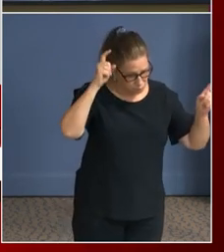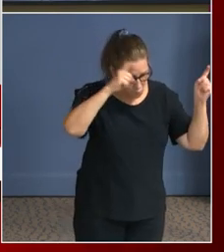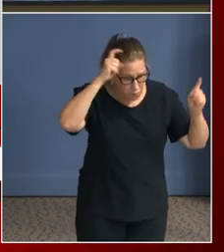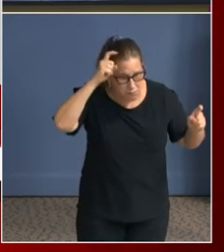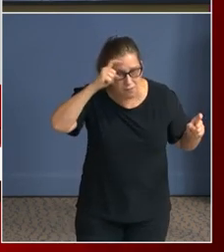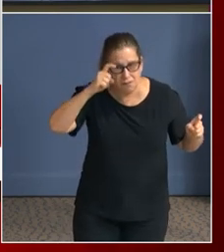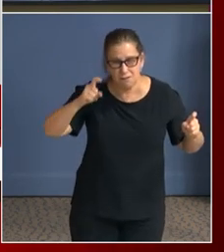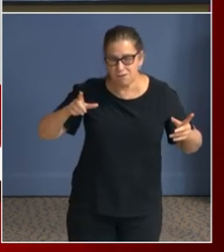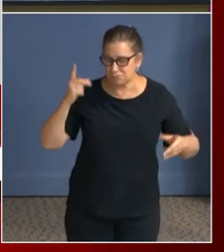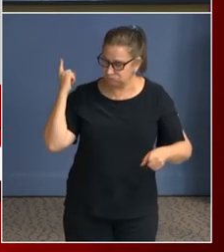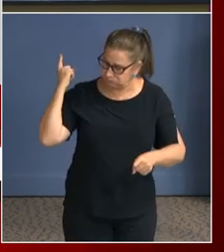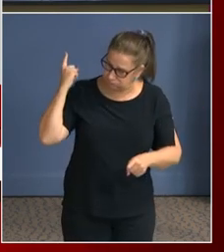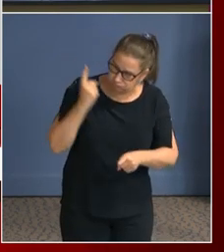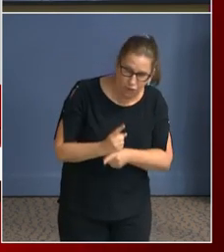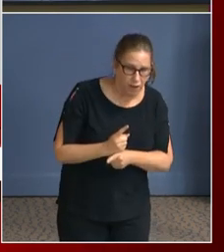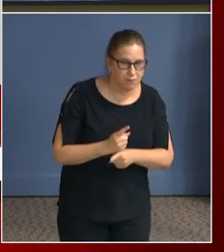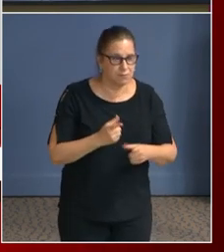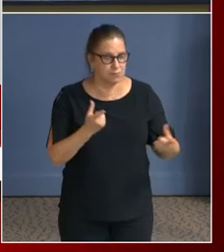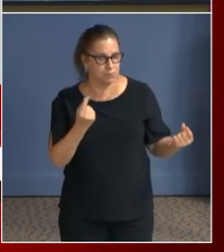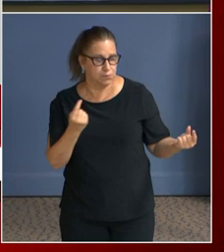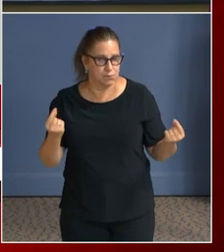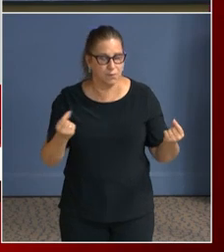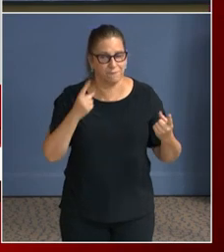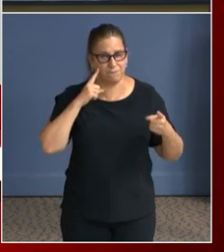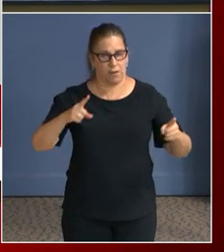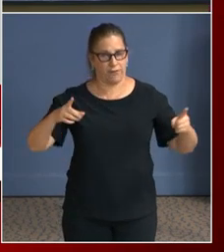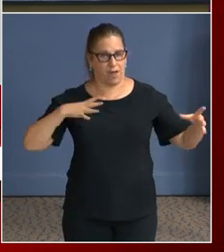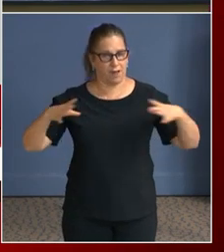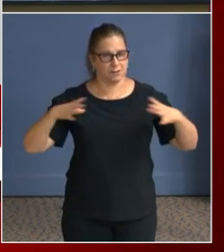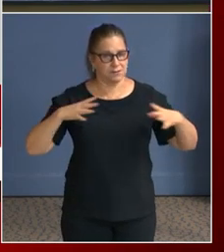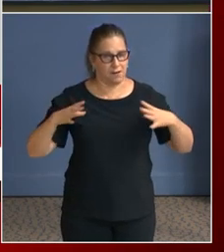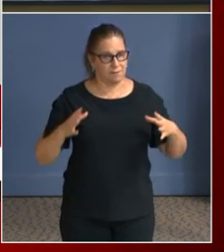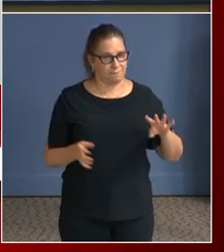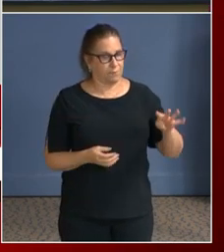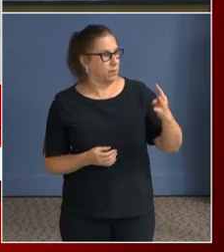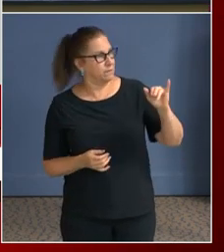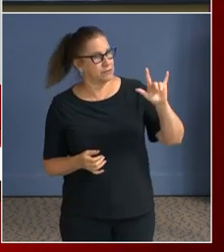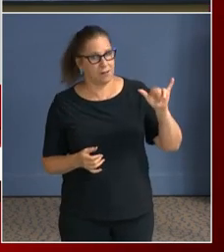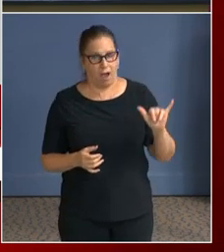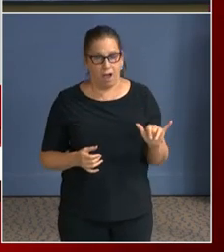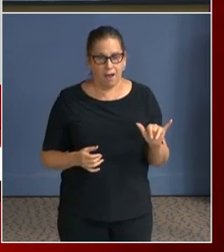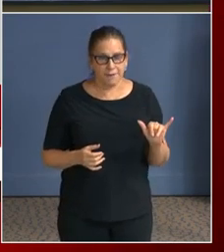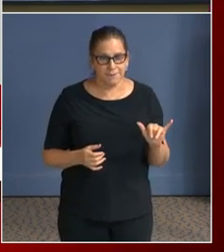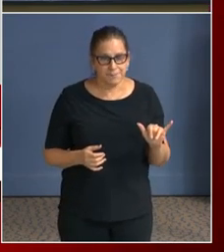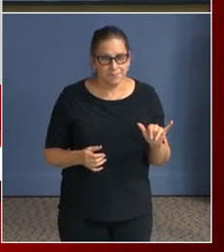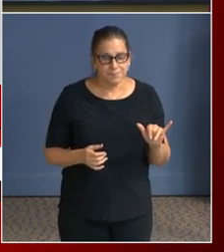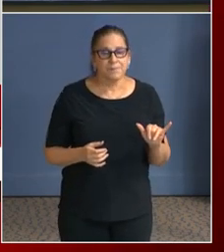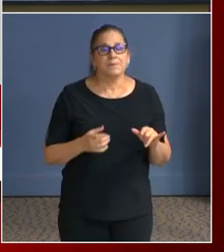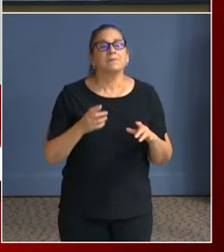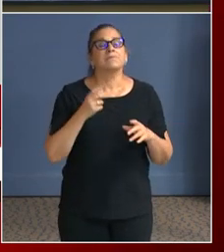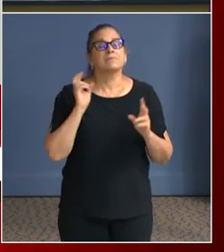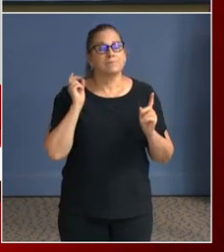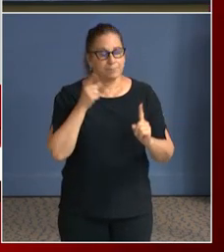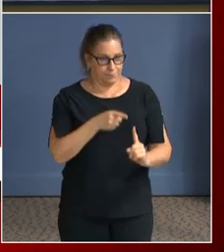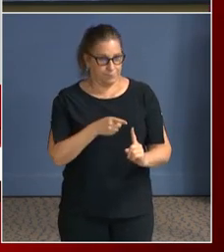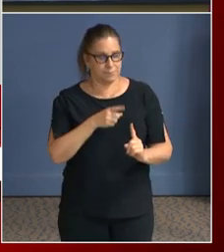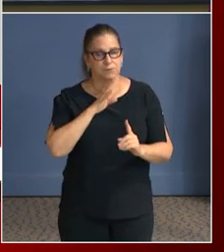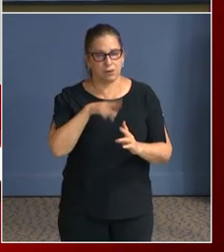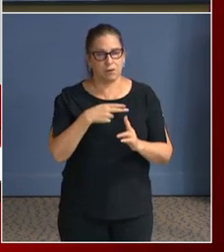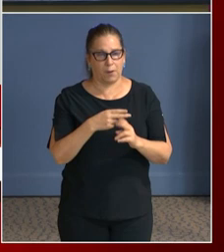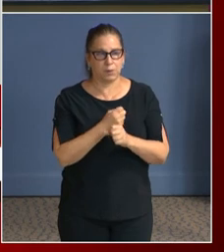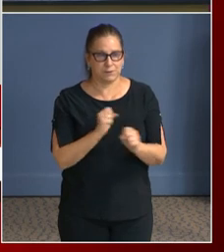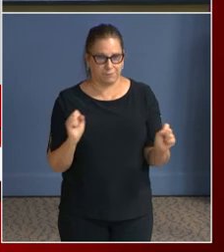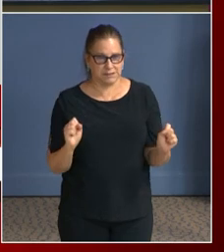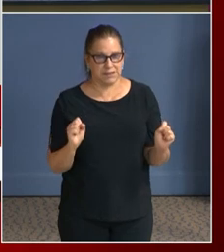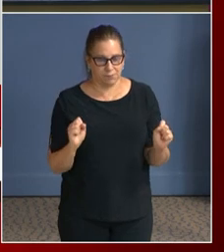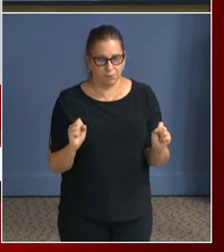going to review some more traditional aspects of our 4th of July safety precautions, specifically